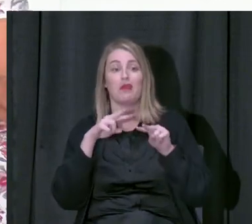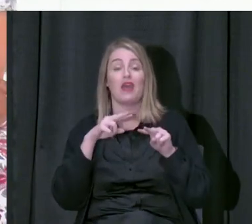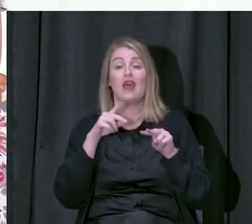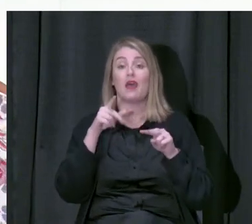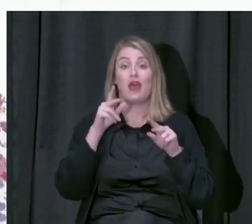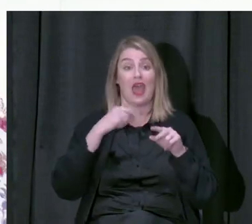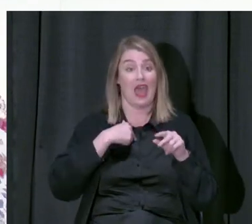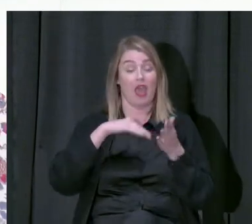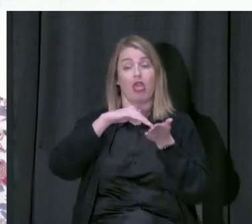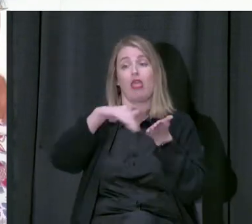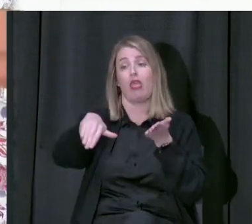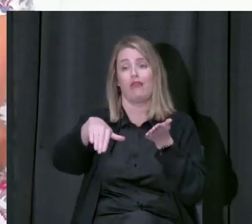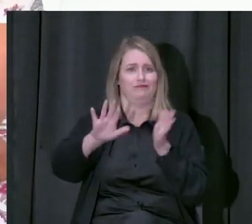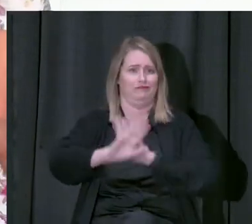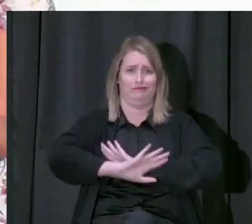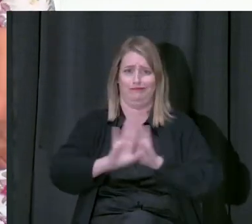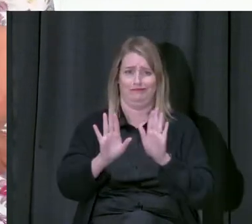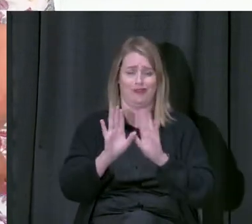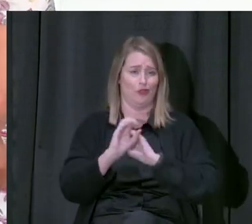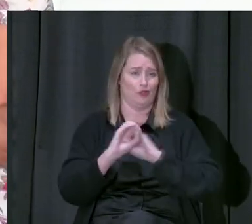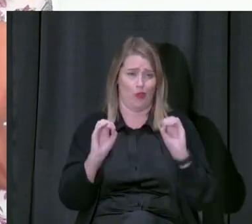pass.